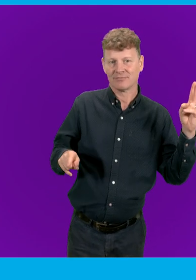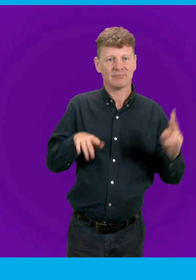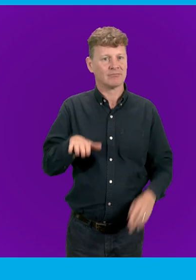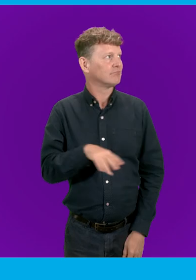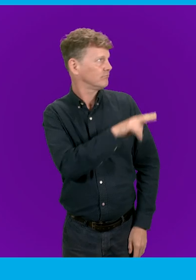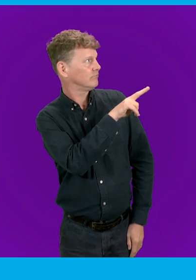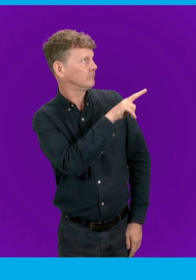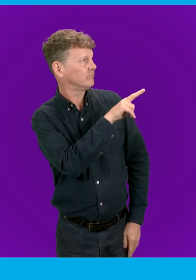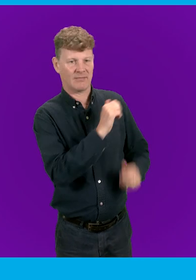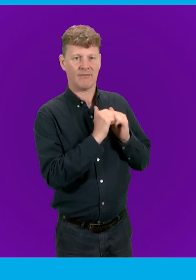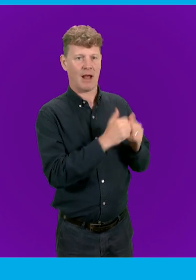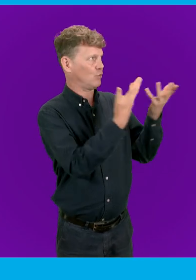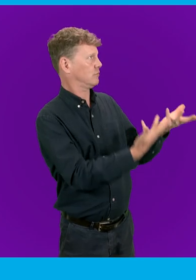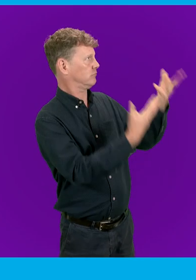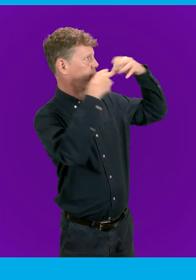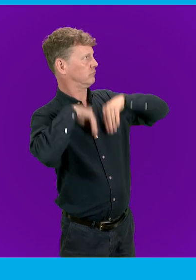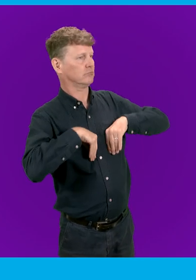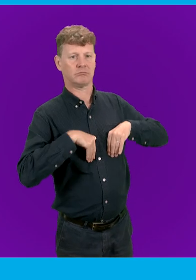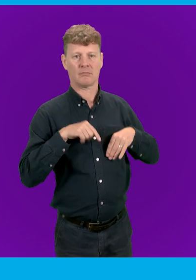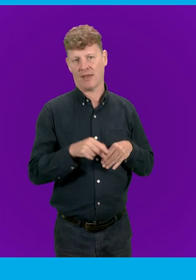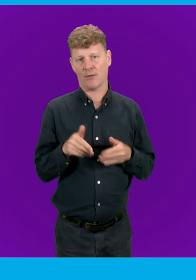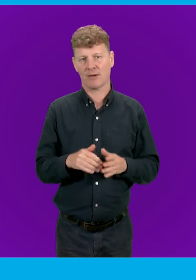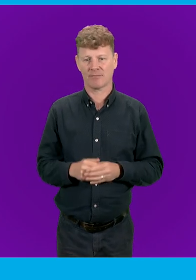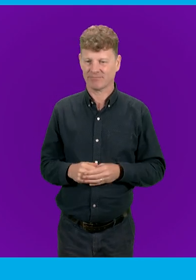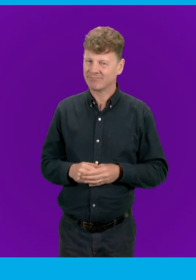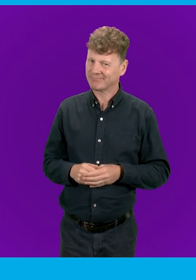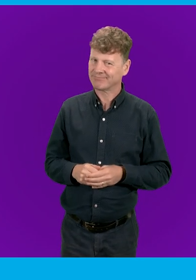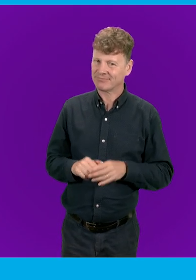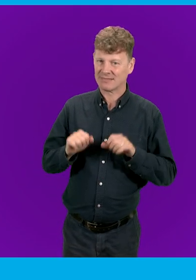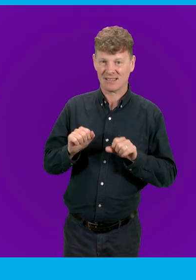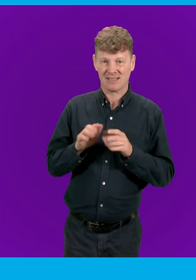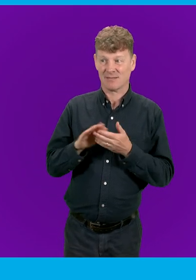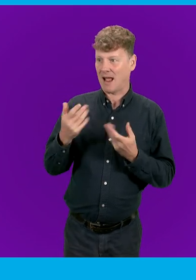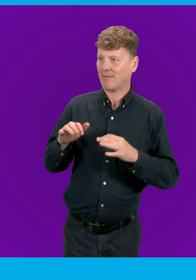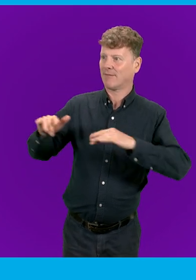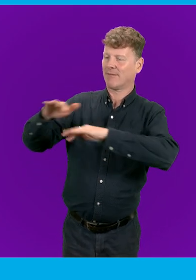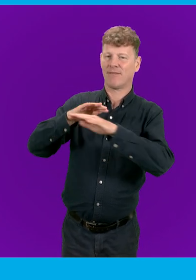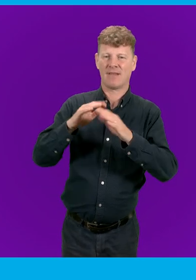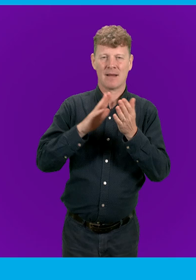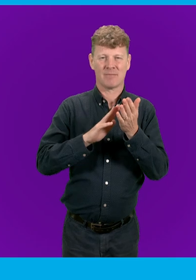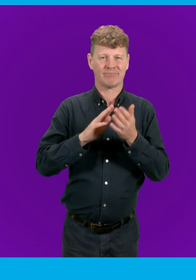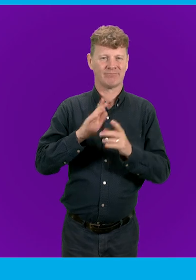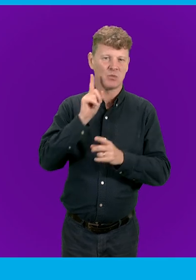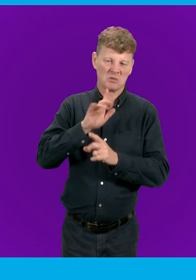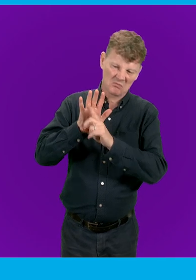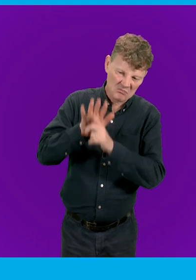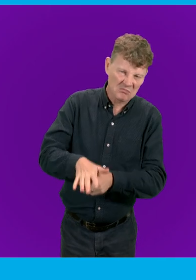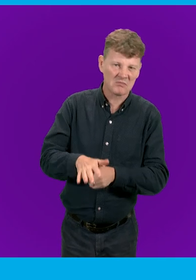And then those kind of values go in. Maybe offset some of the misogyny, for example, algorithms on social media,